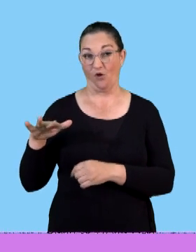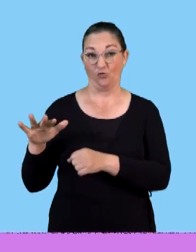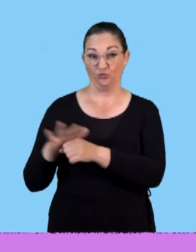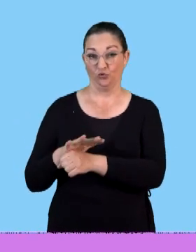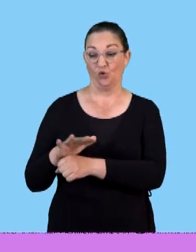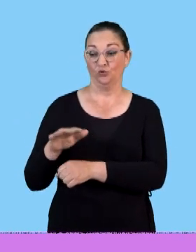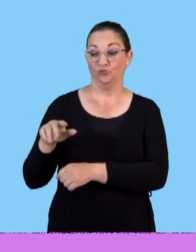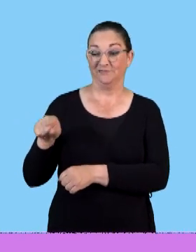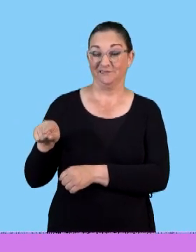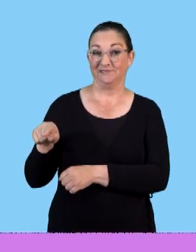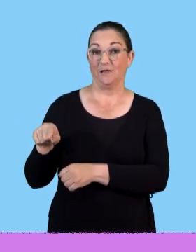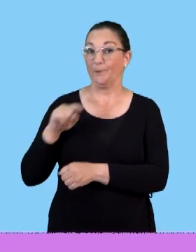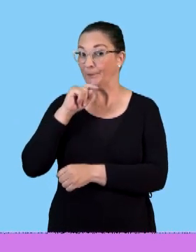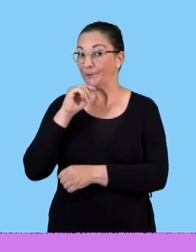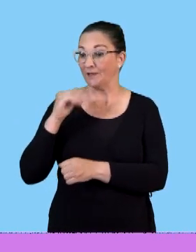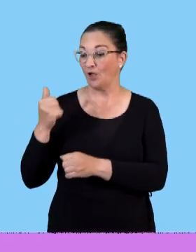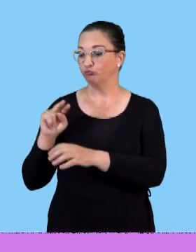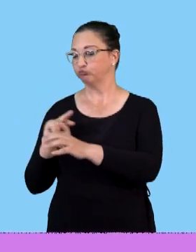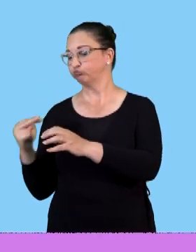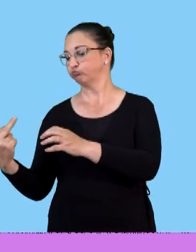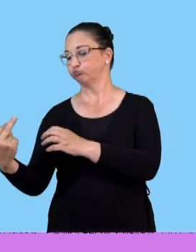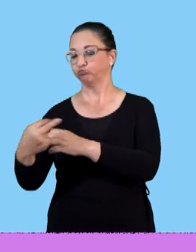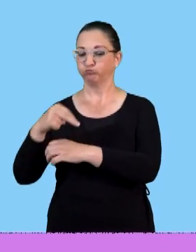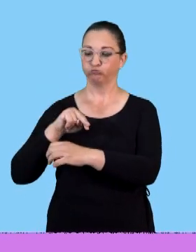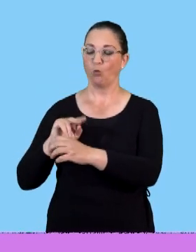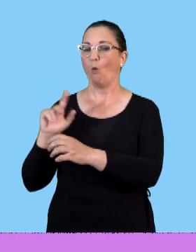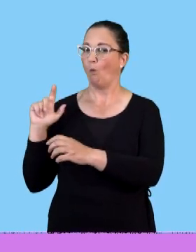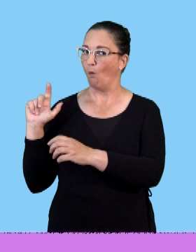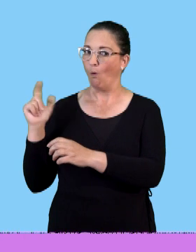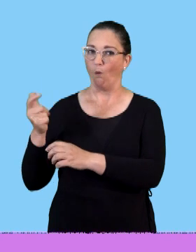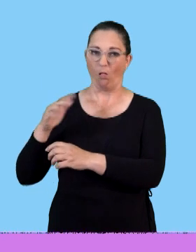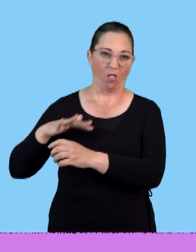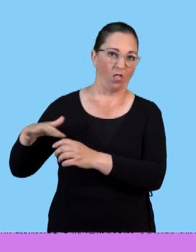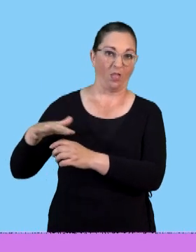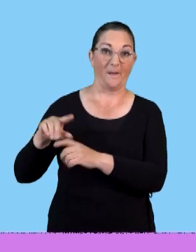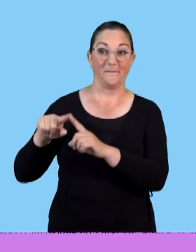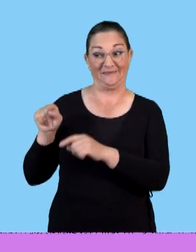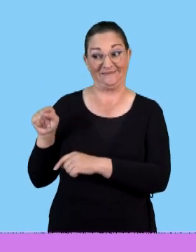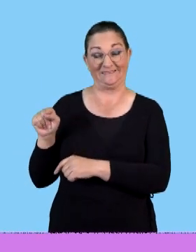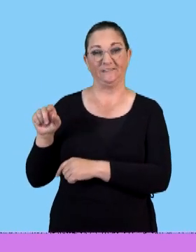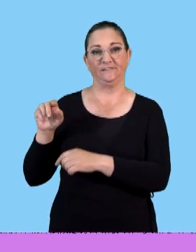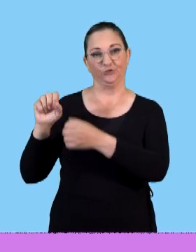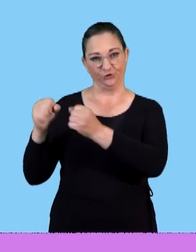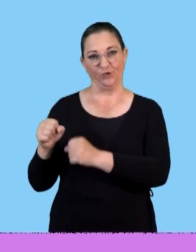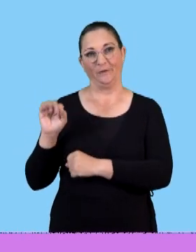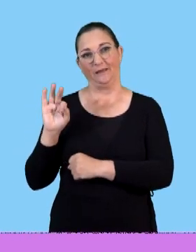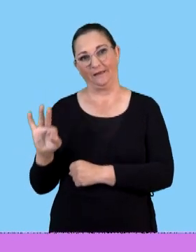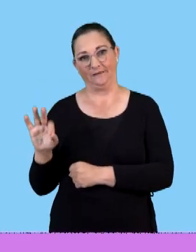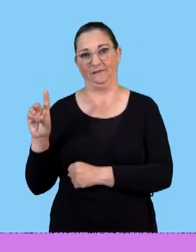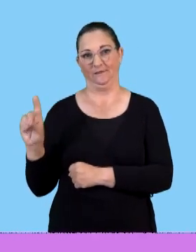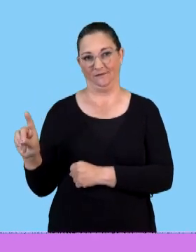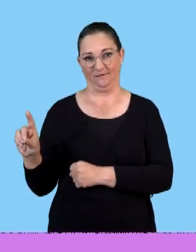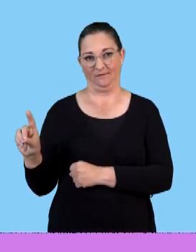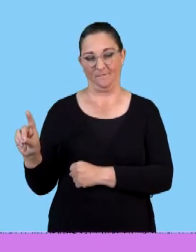total surface area is the total exterior area of all exposed surfaces of a three-dimensional